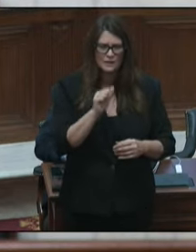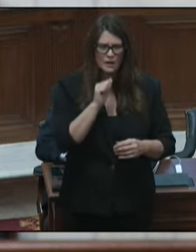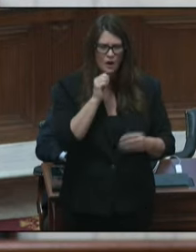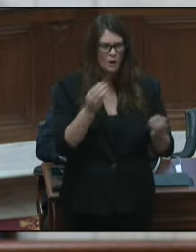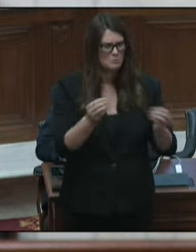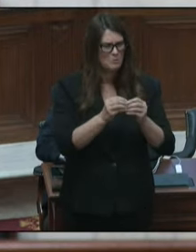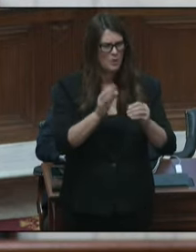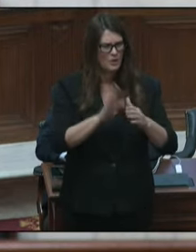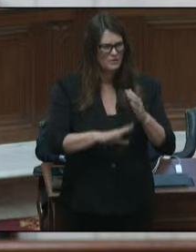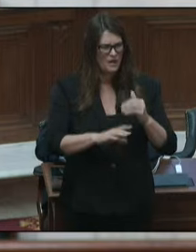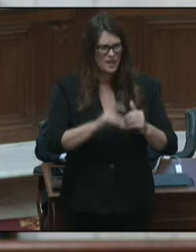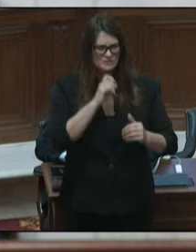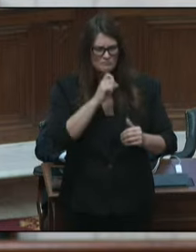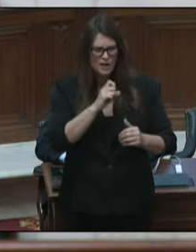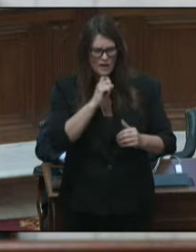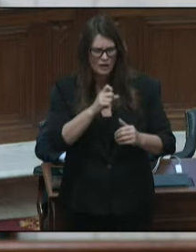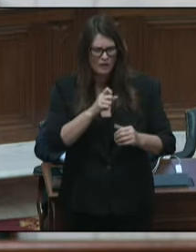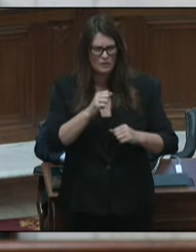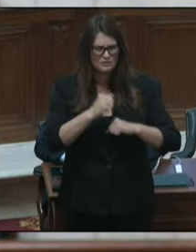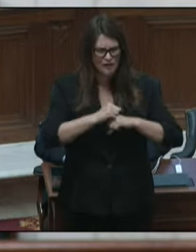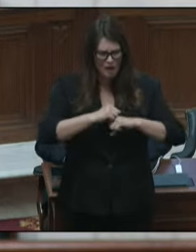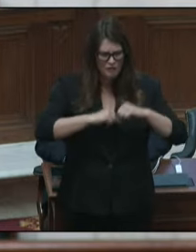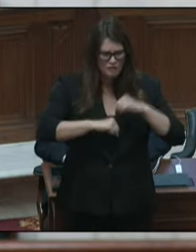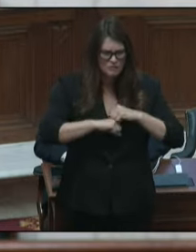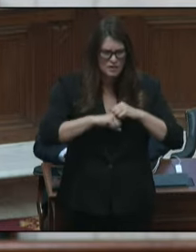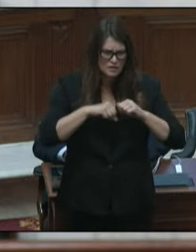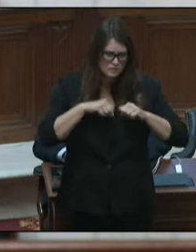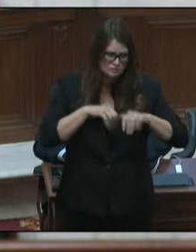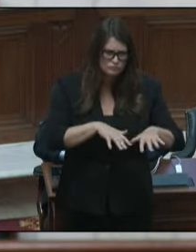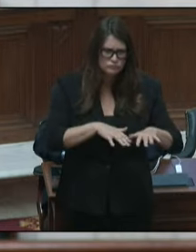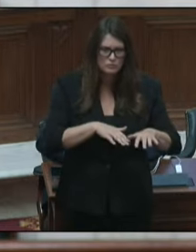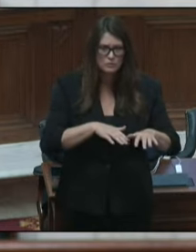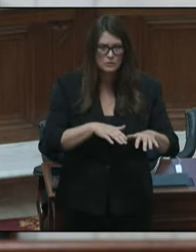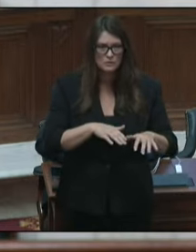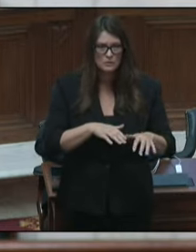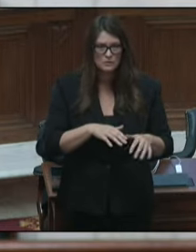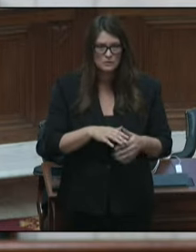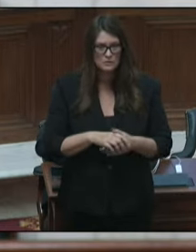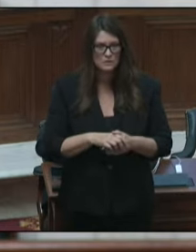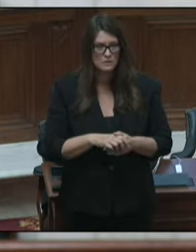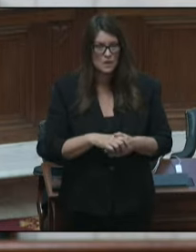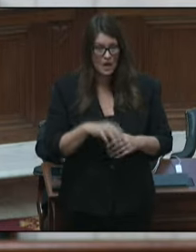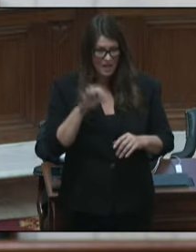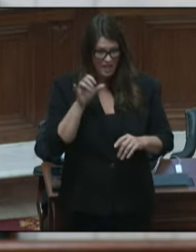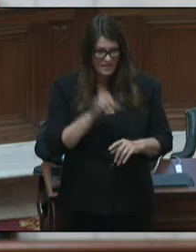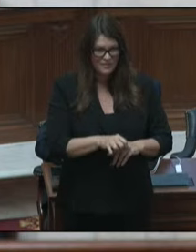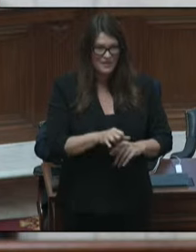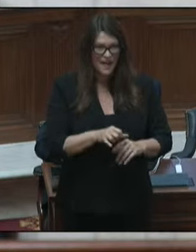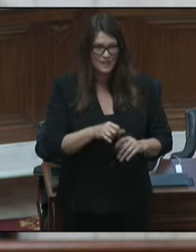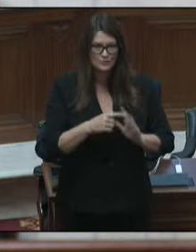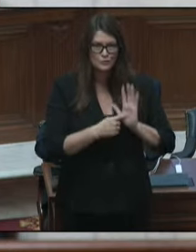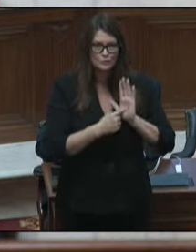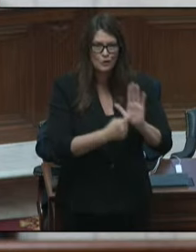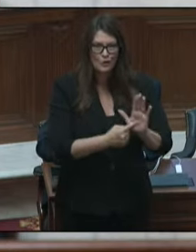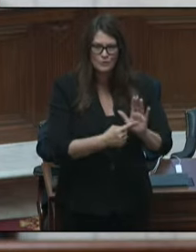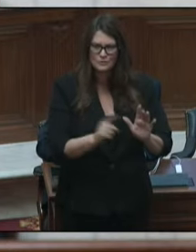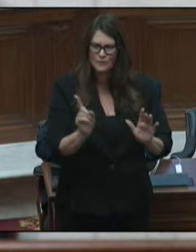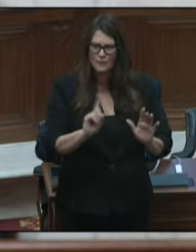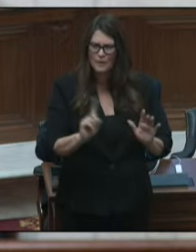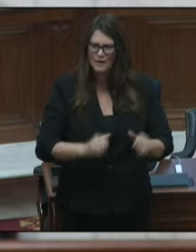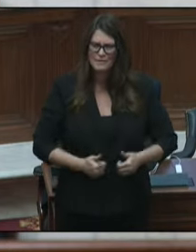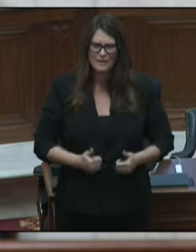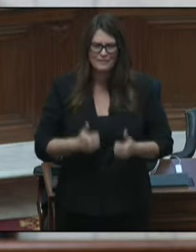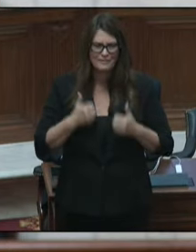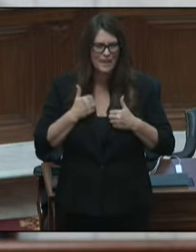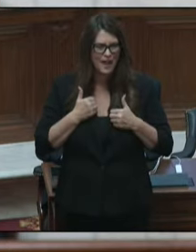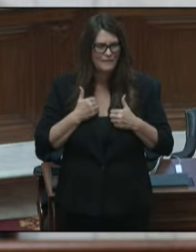concrete. The roads absolutely are arteries that are pumping life back into our